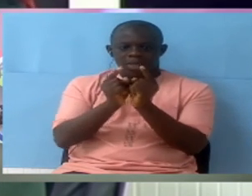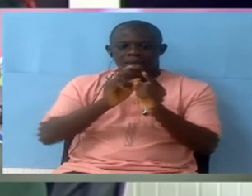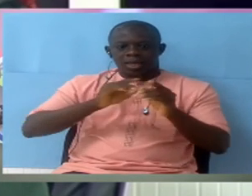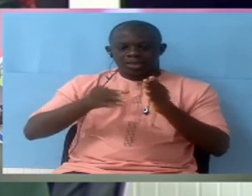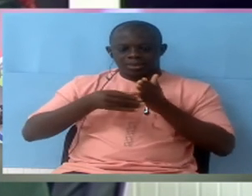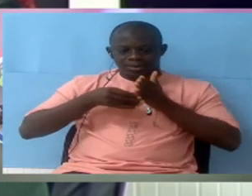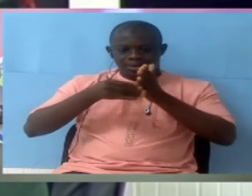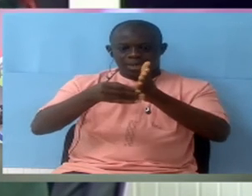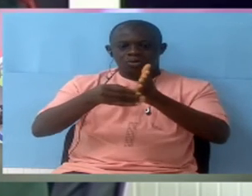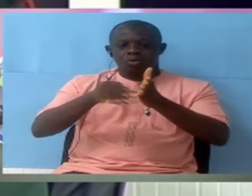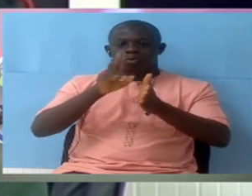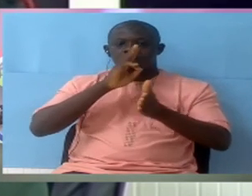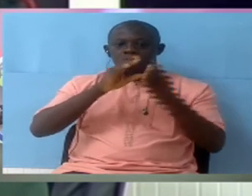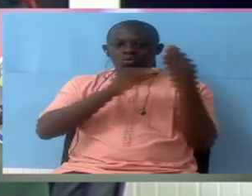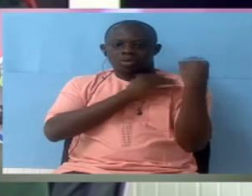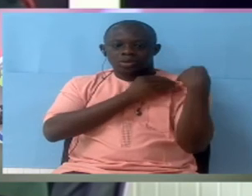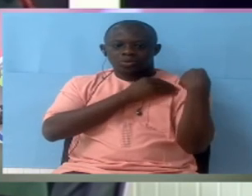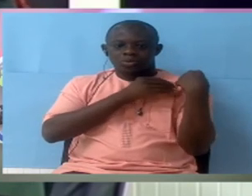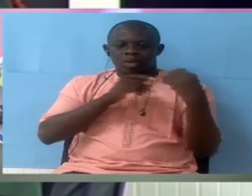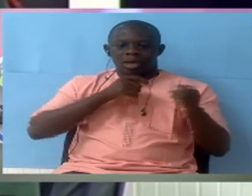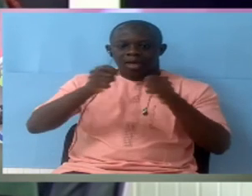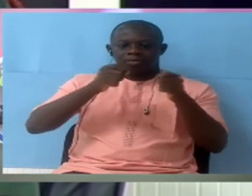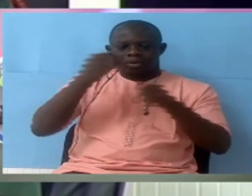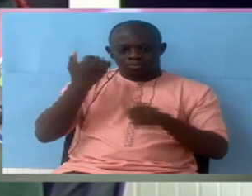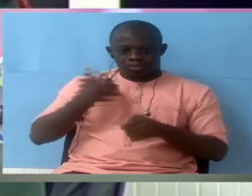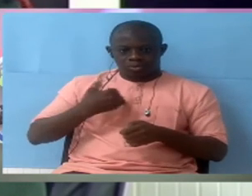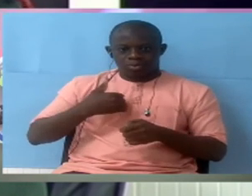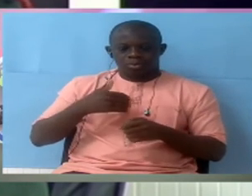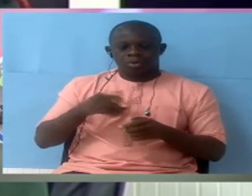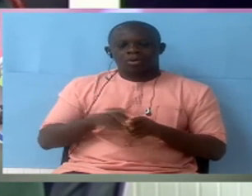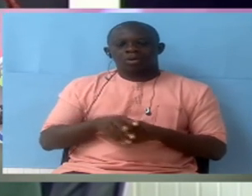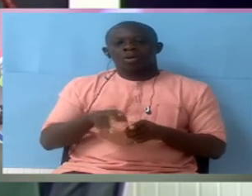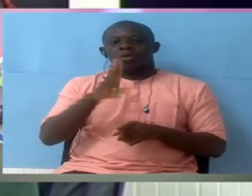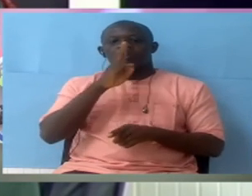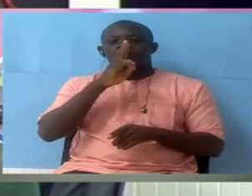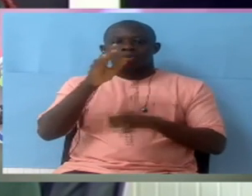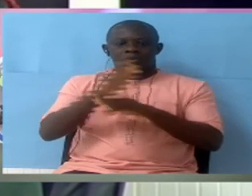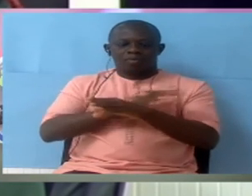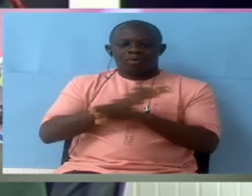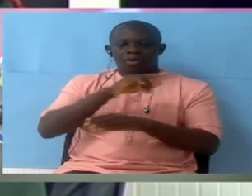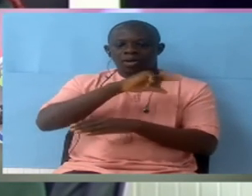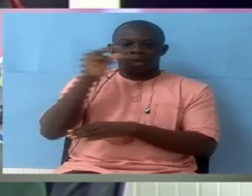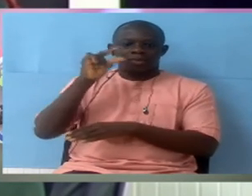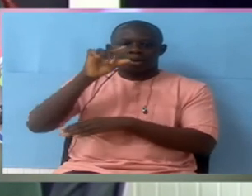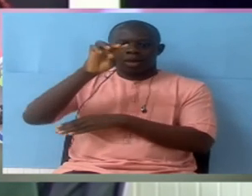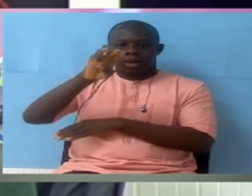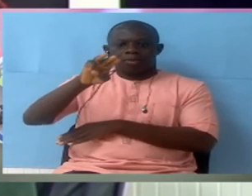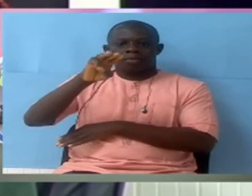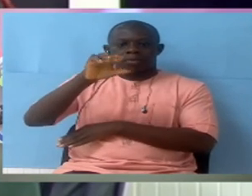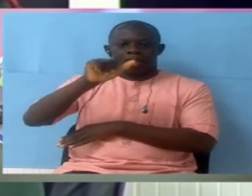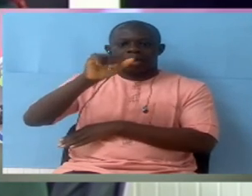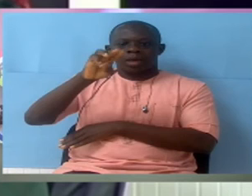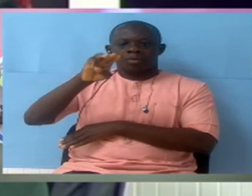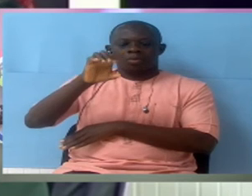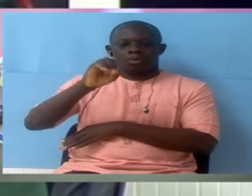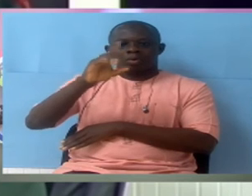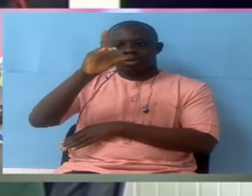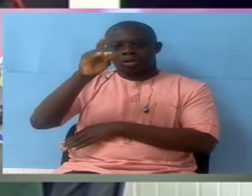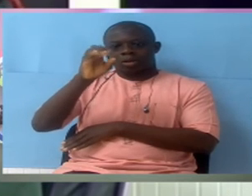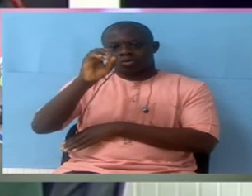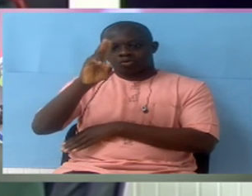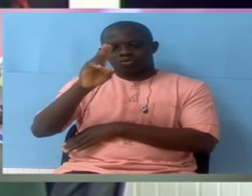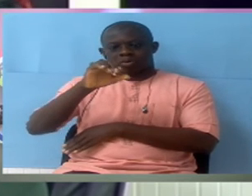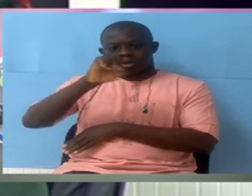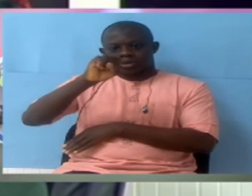admin. Munena dem gisse ak director admin. Who was Mamoudou Sarr, Commander Mamoudou Sarr? Jamono bobu